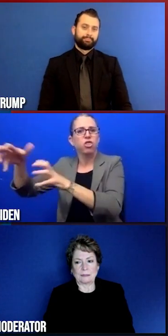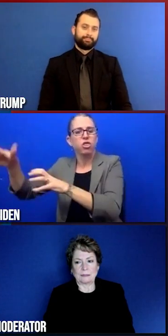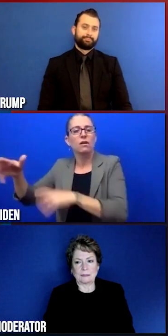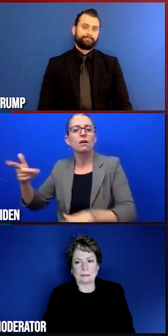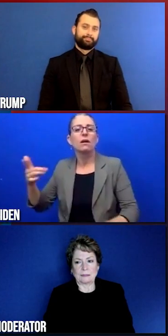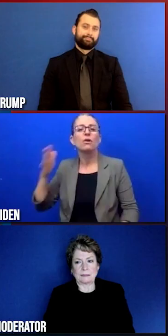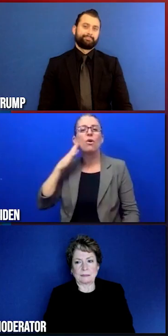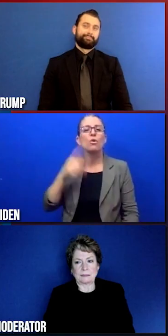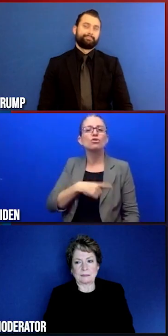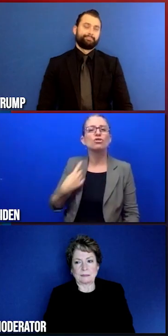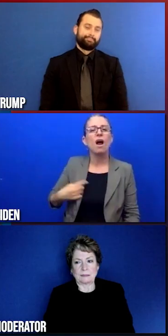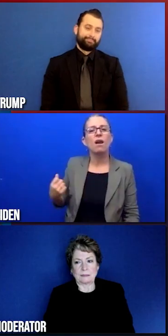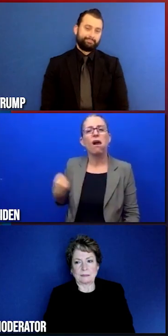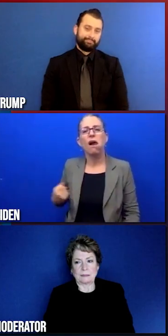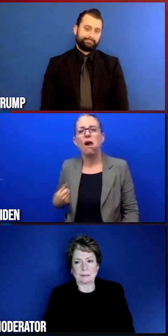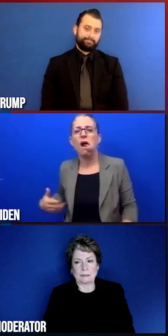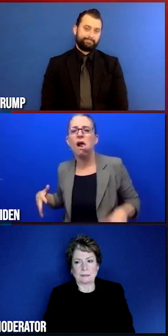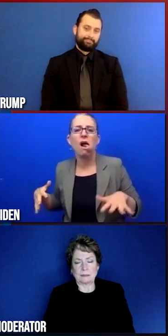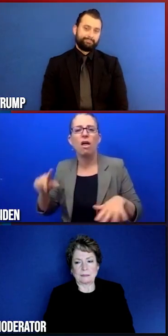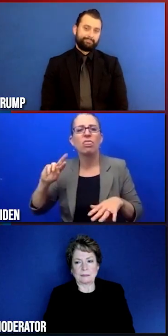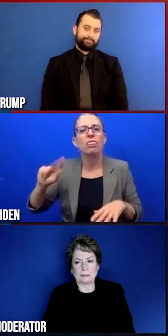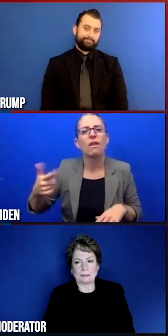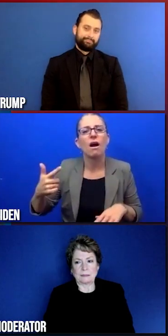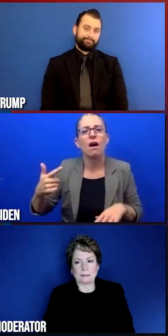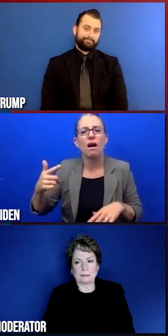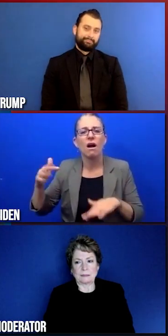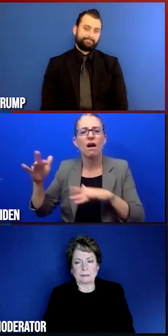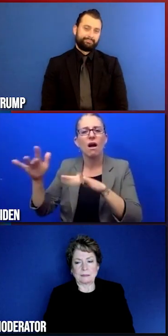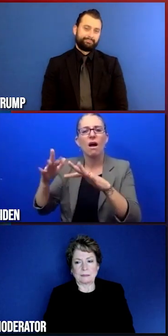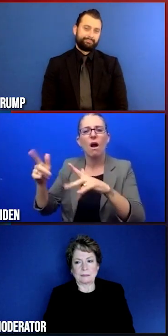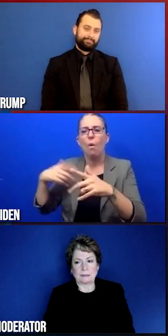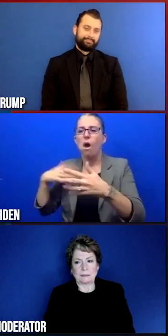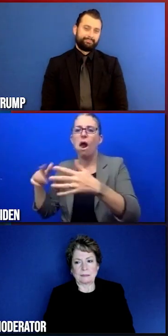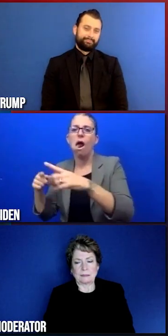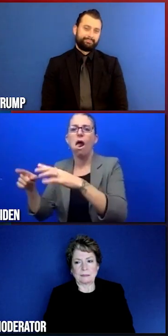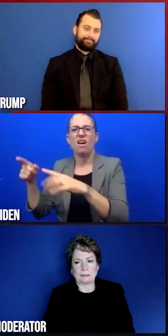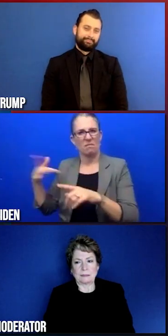friends, all of our allies. We make up we're